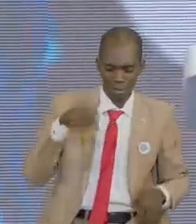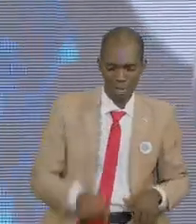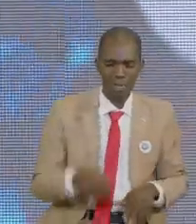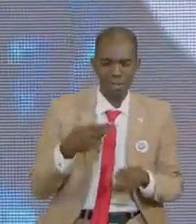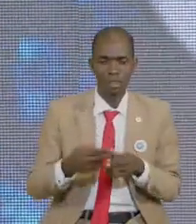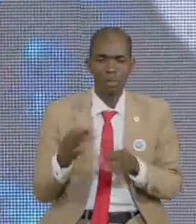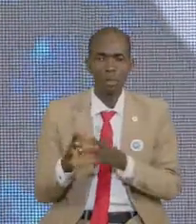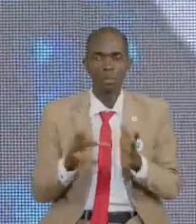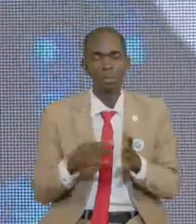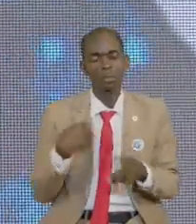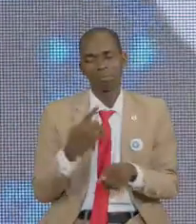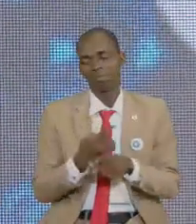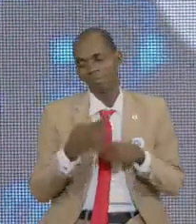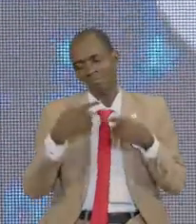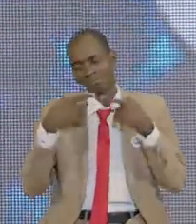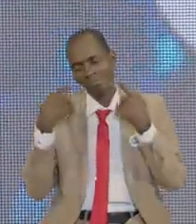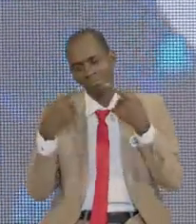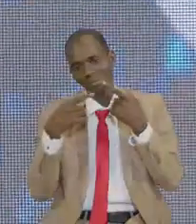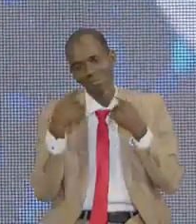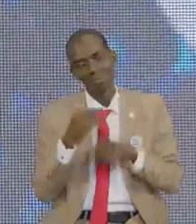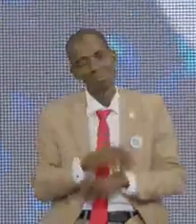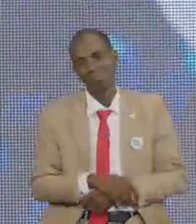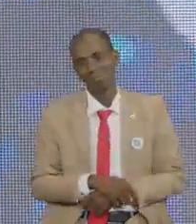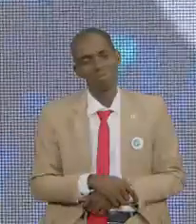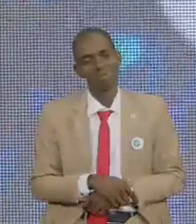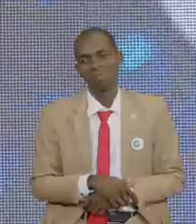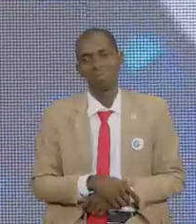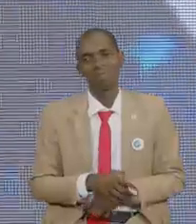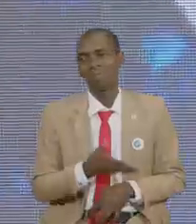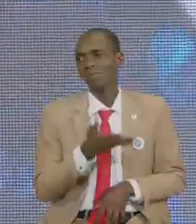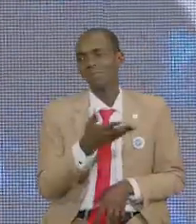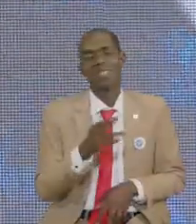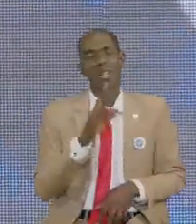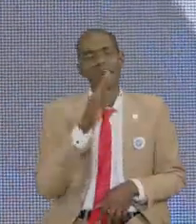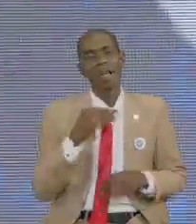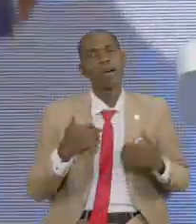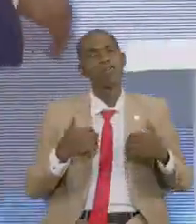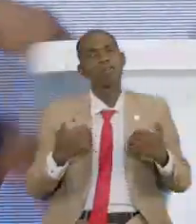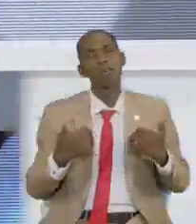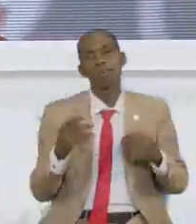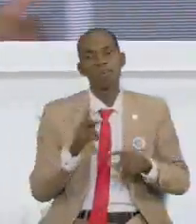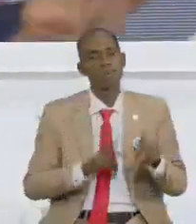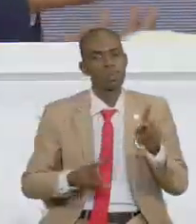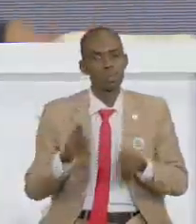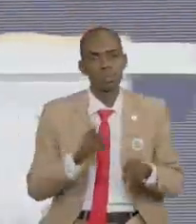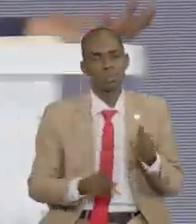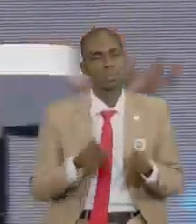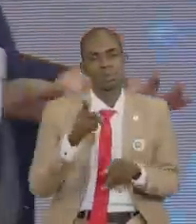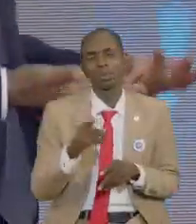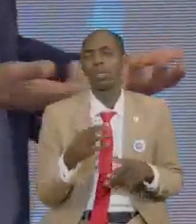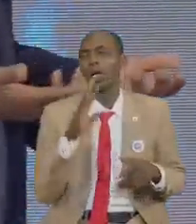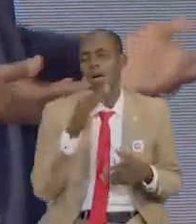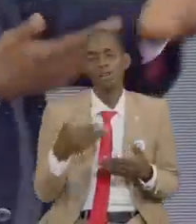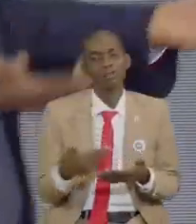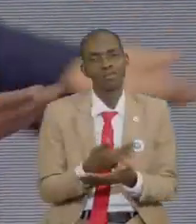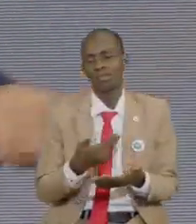just smile and look at them, and you know, we say, the young people of this generation, the people of this generation, look at them,